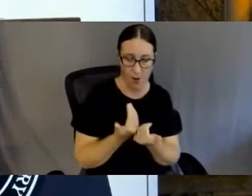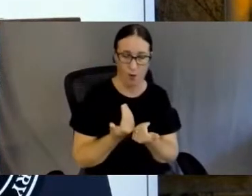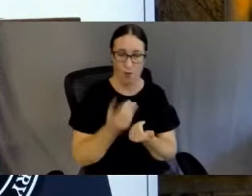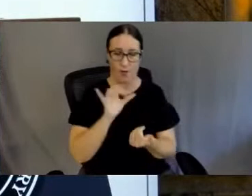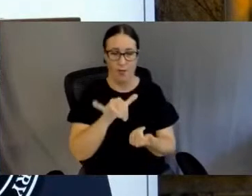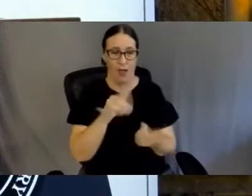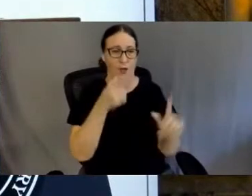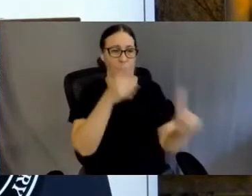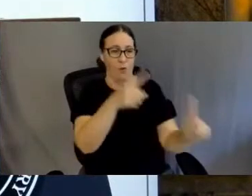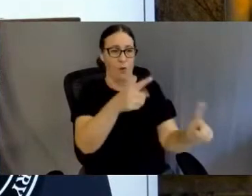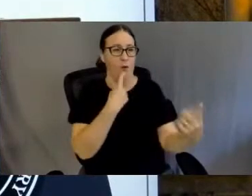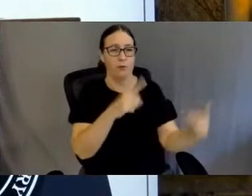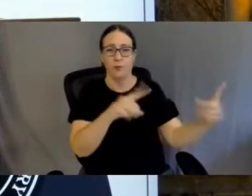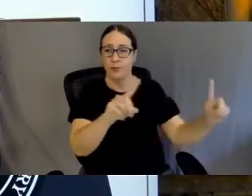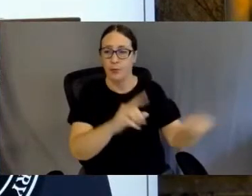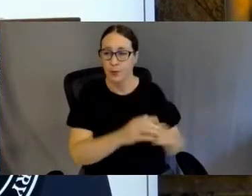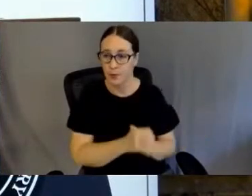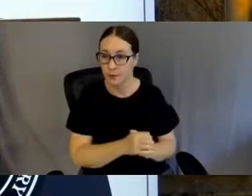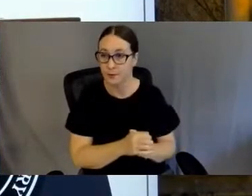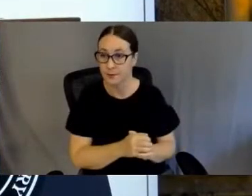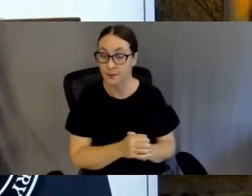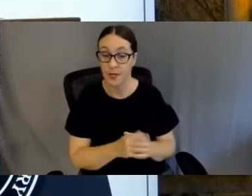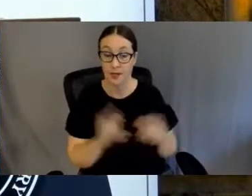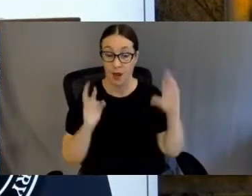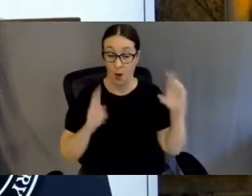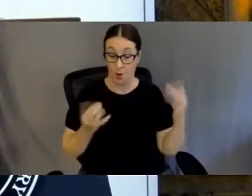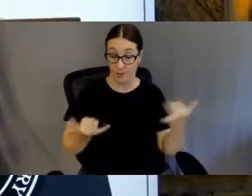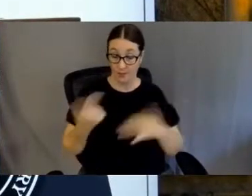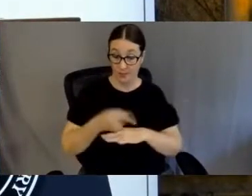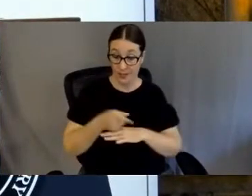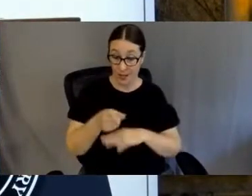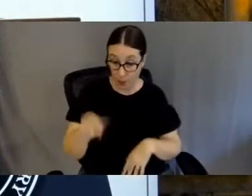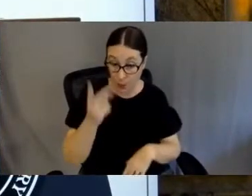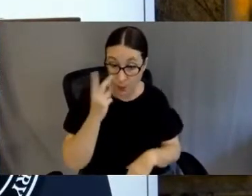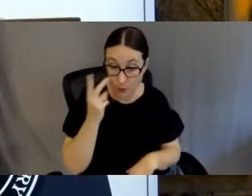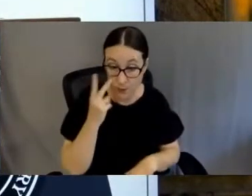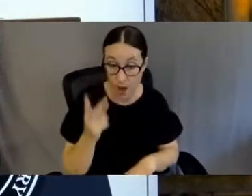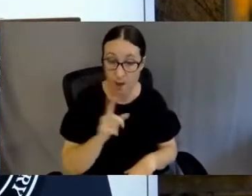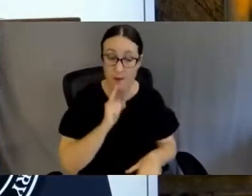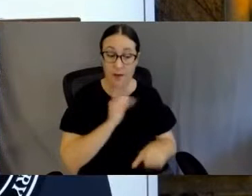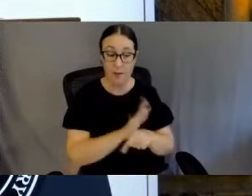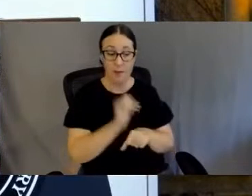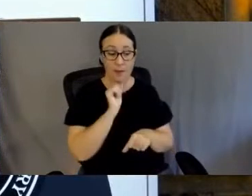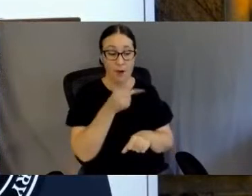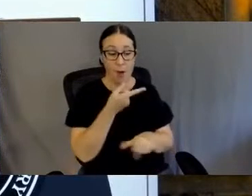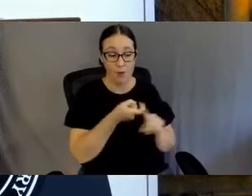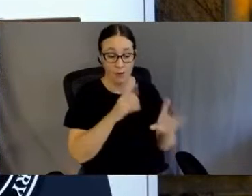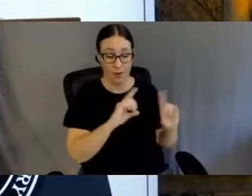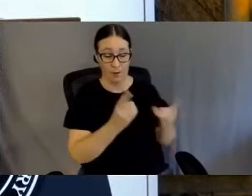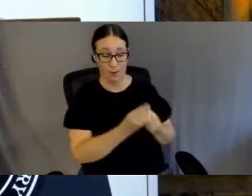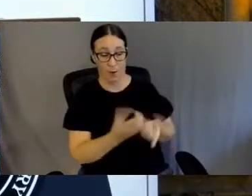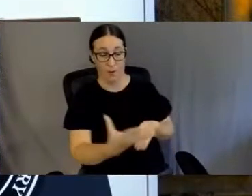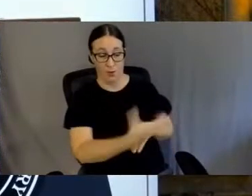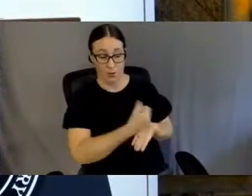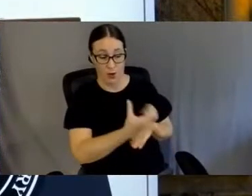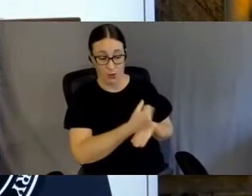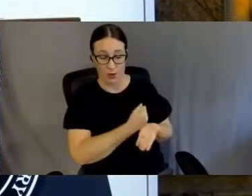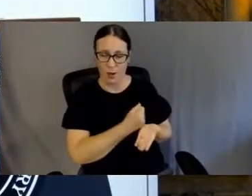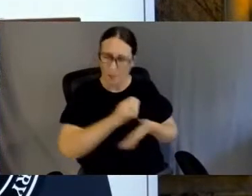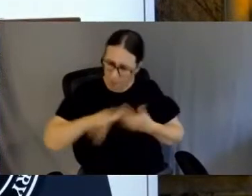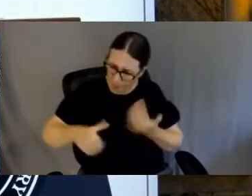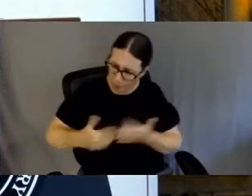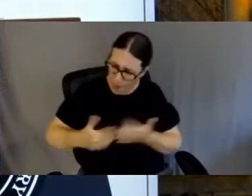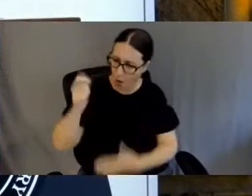vision. I hope what you saw here today was a commitment not just by Treasury, but by whole of government to move